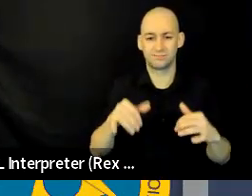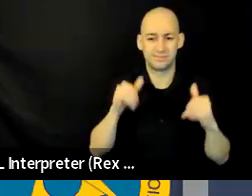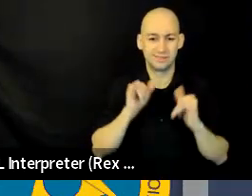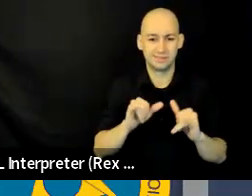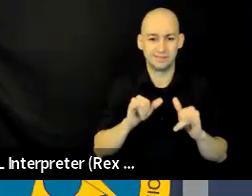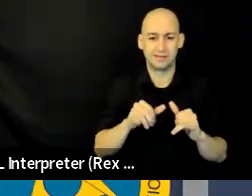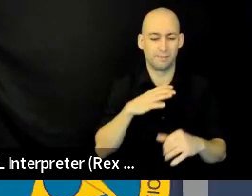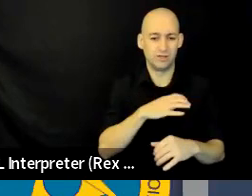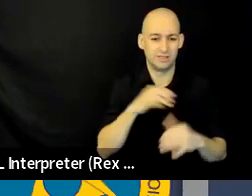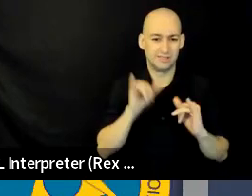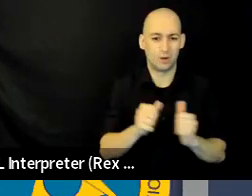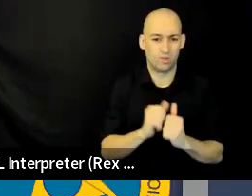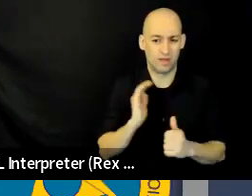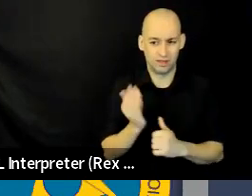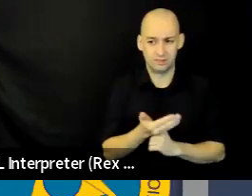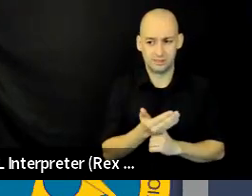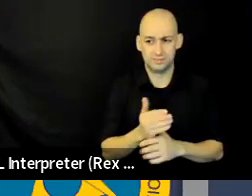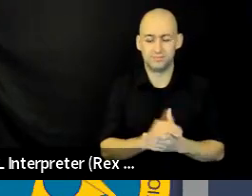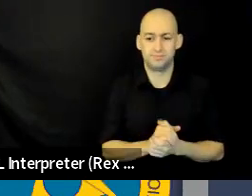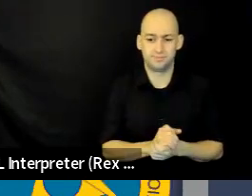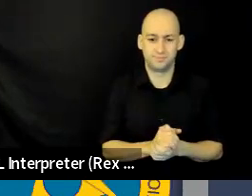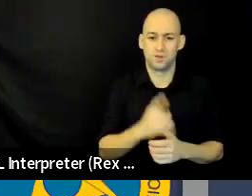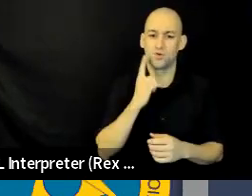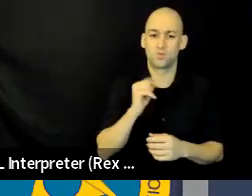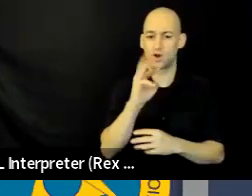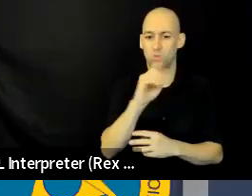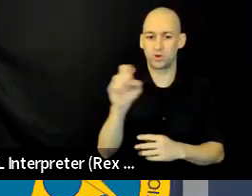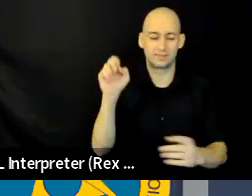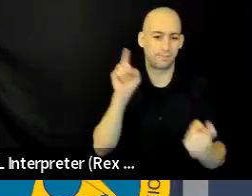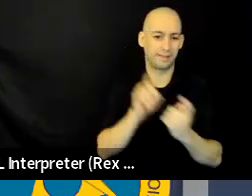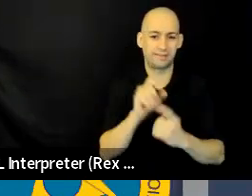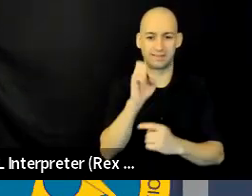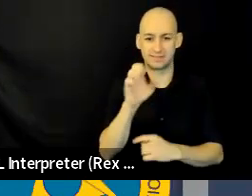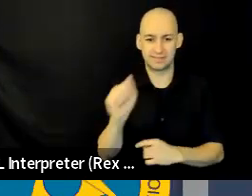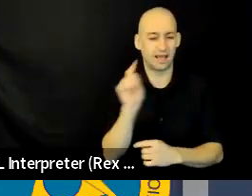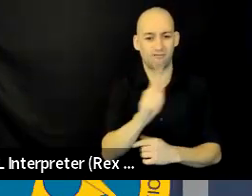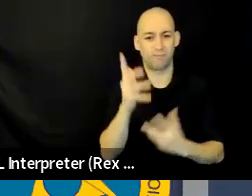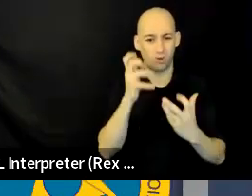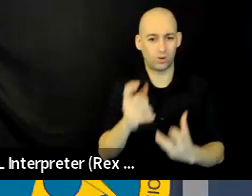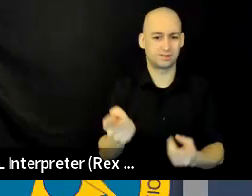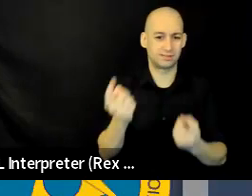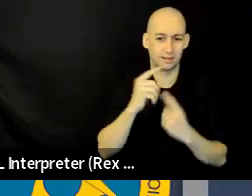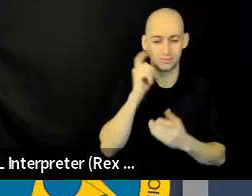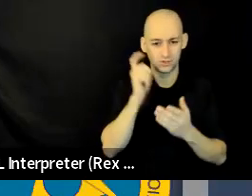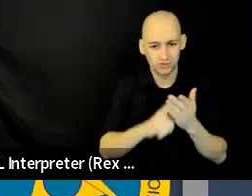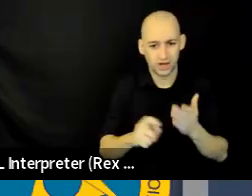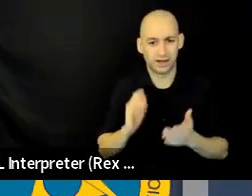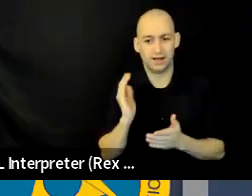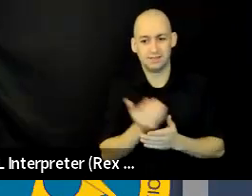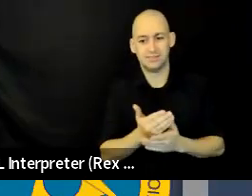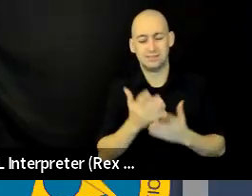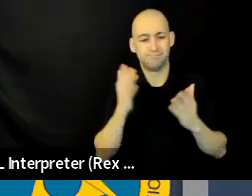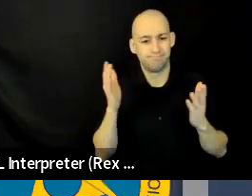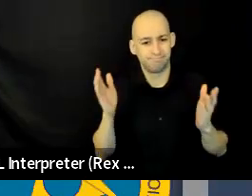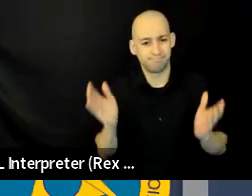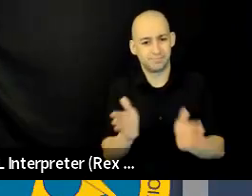County, where the redwoods meet the sea, and everybody wants to come and check us out, to help us really convey the